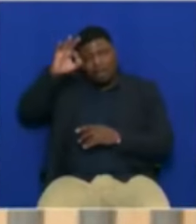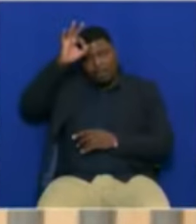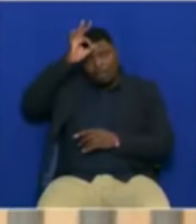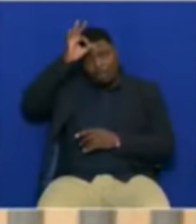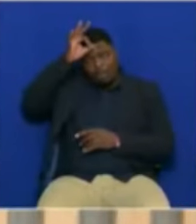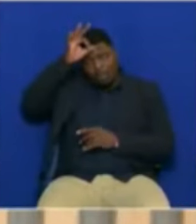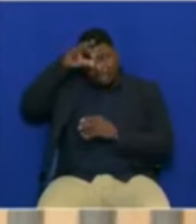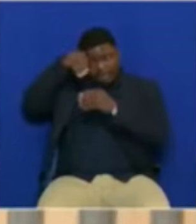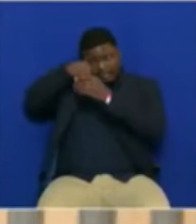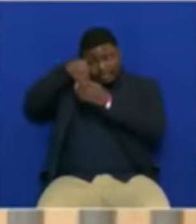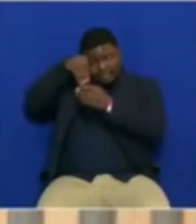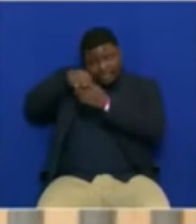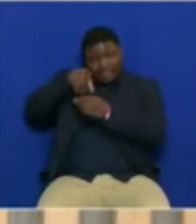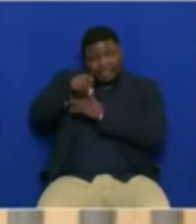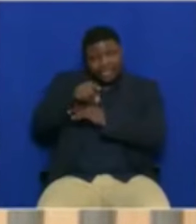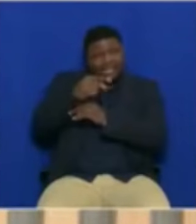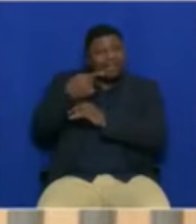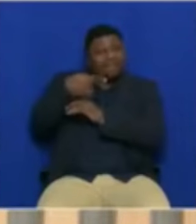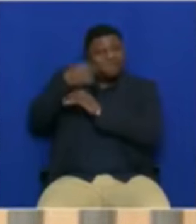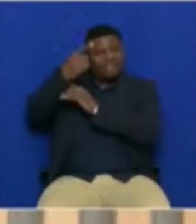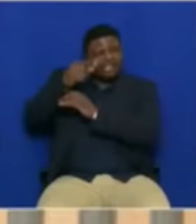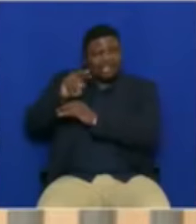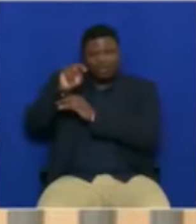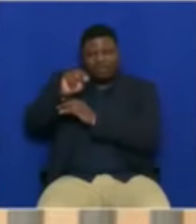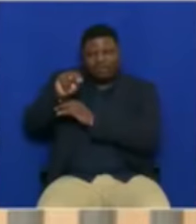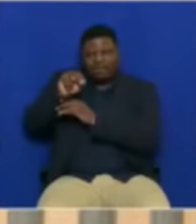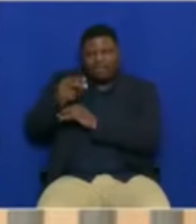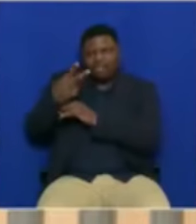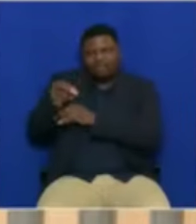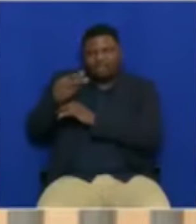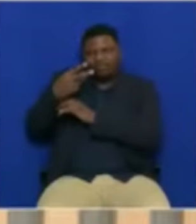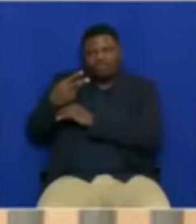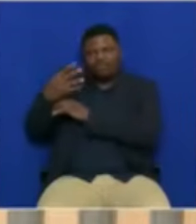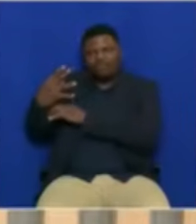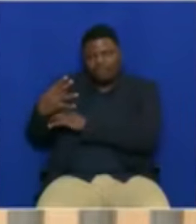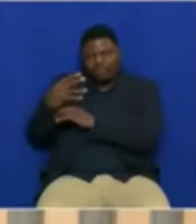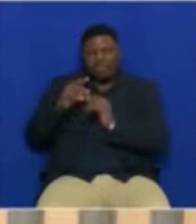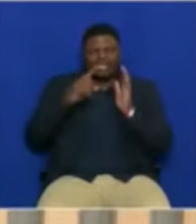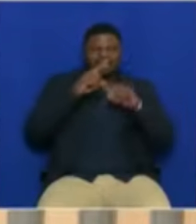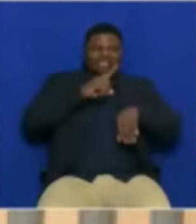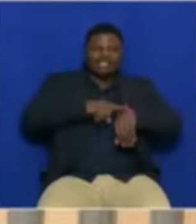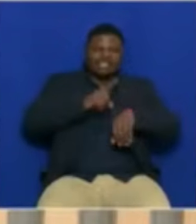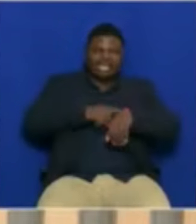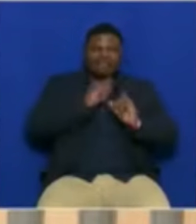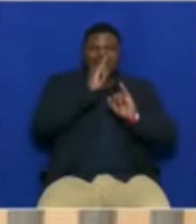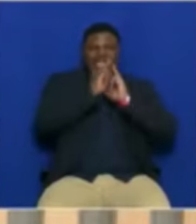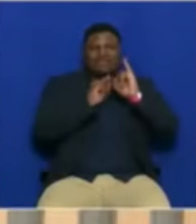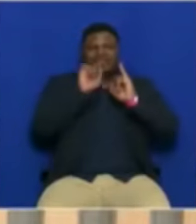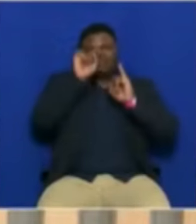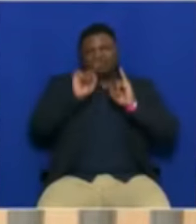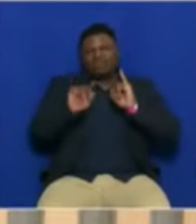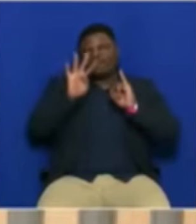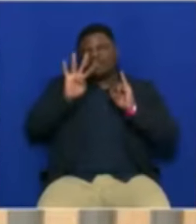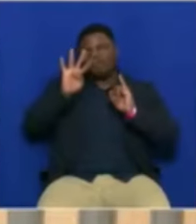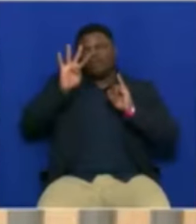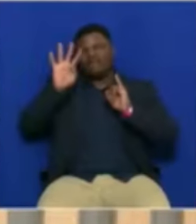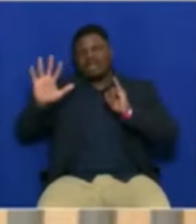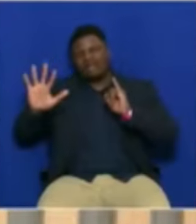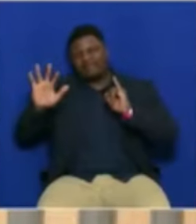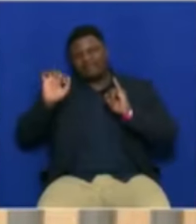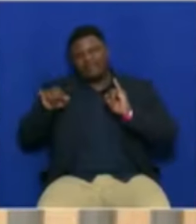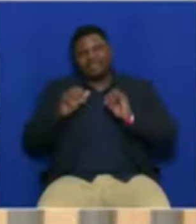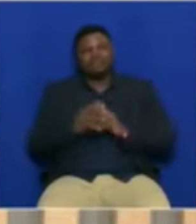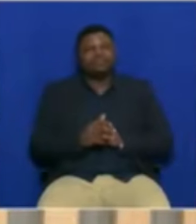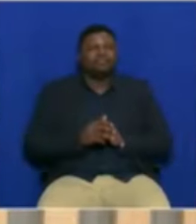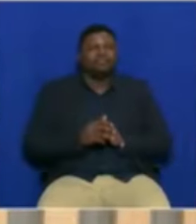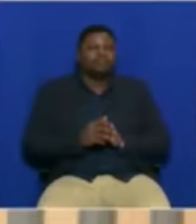November 2024 at 11:45. And it is addressed to complaints nodal